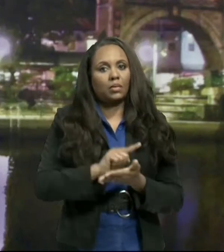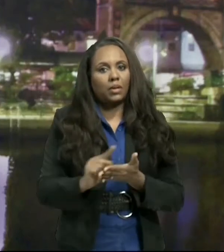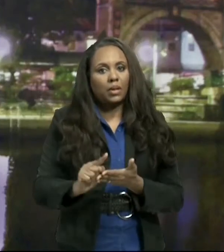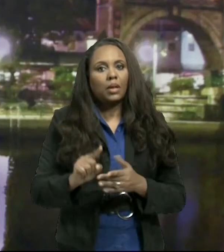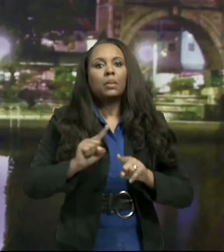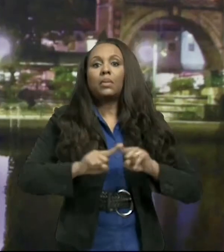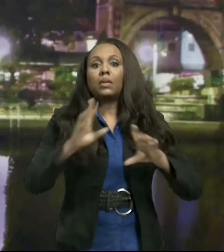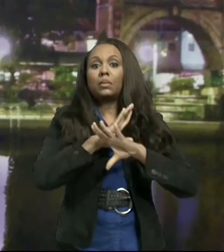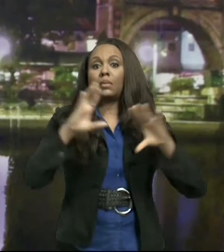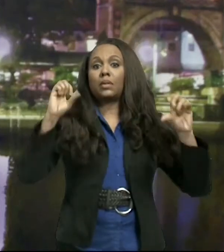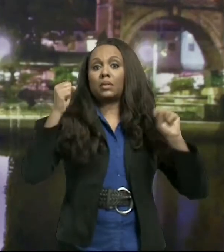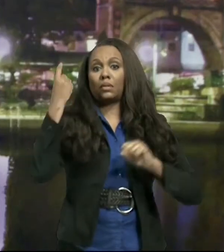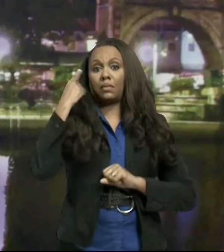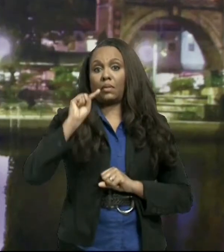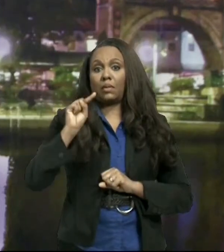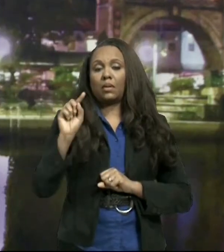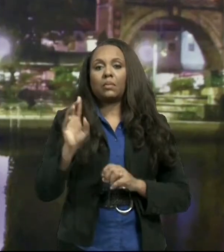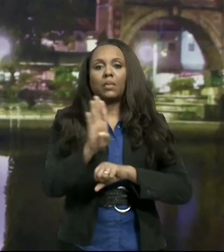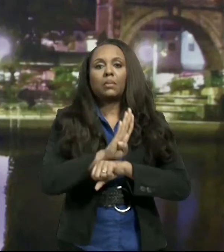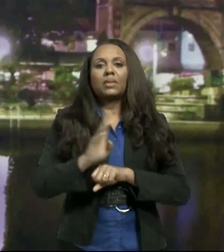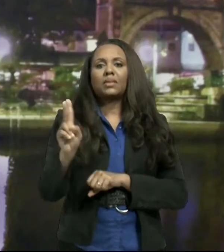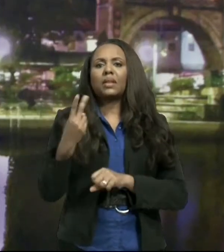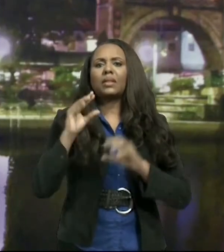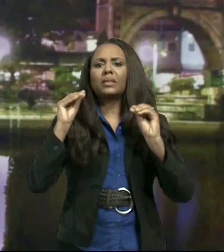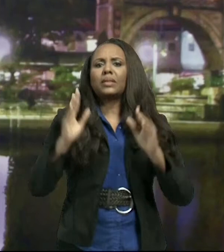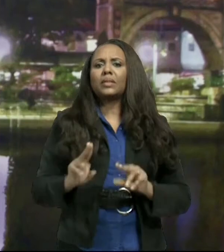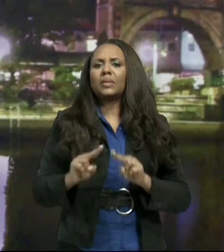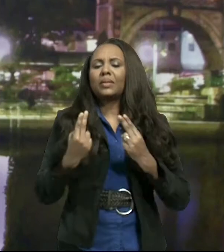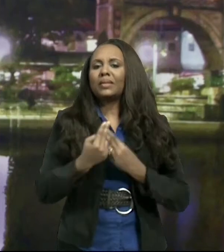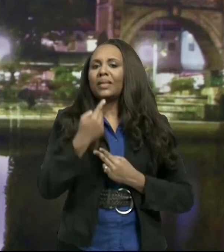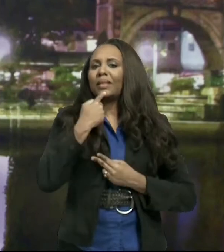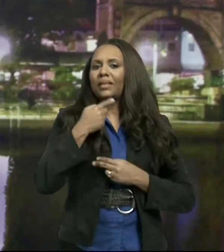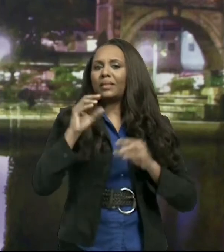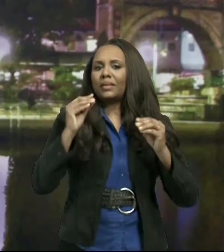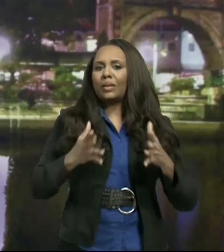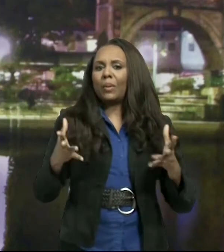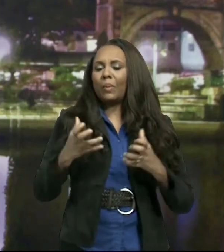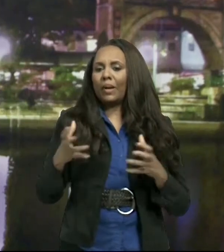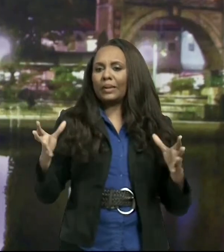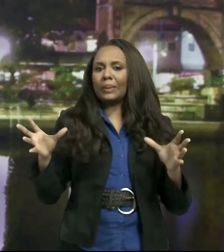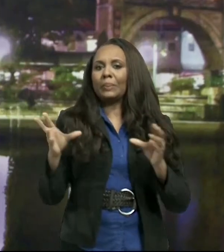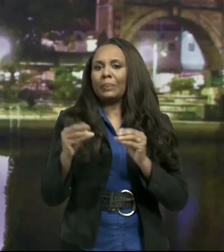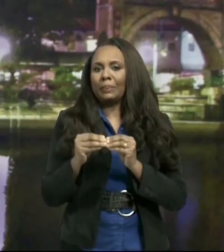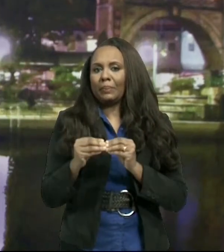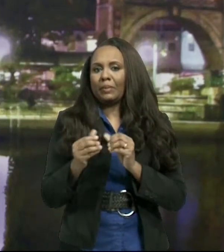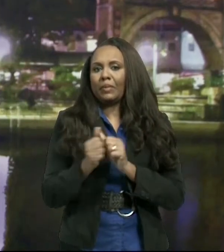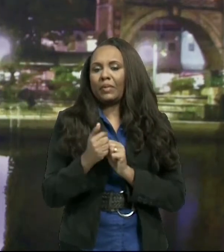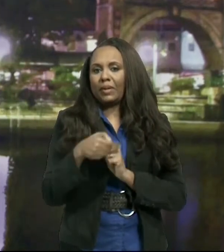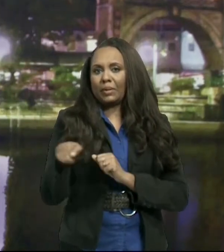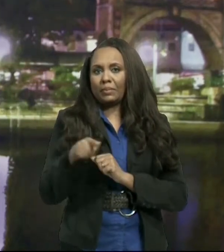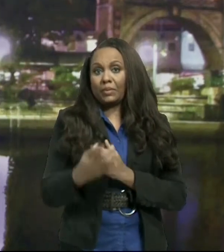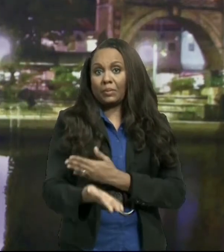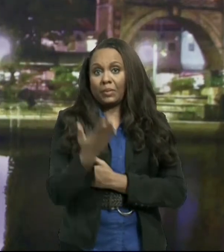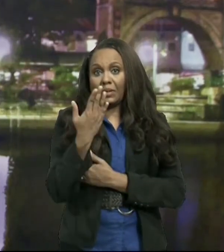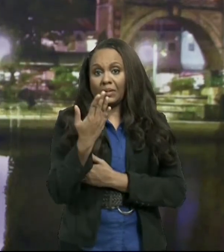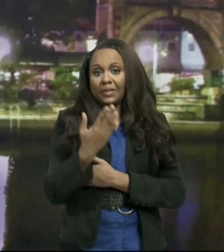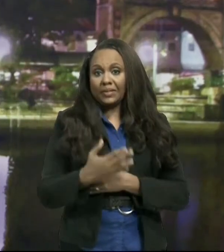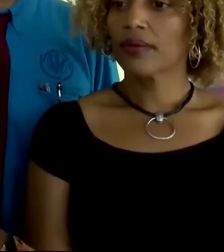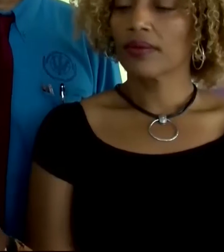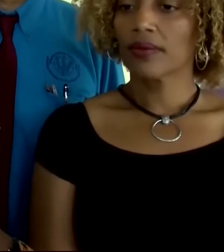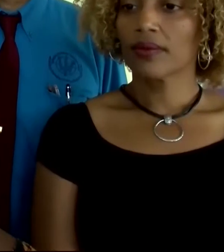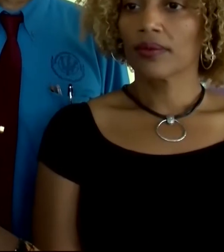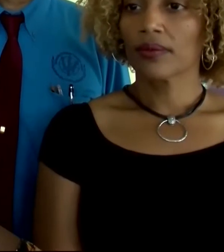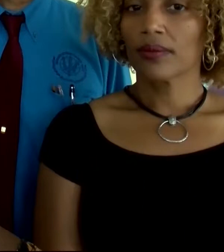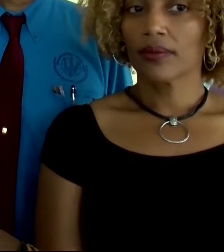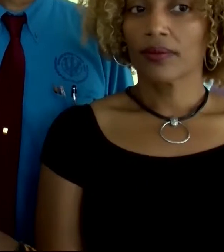Teachers Union, Mary Ann Redmond, explains the teachers requested a meeting with that body this morning. We are here simply